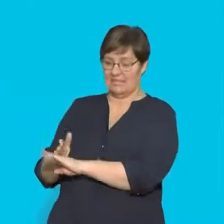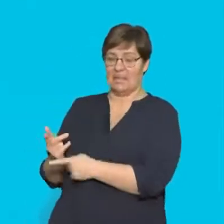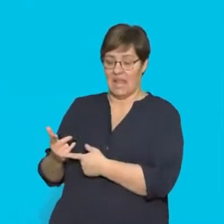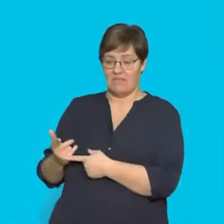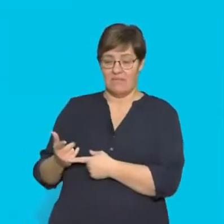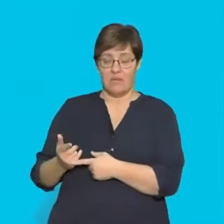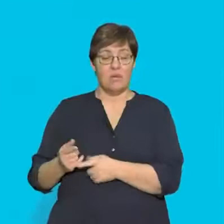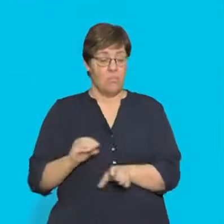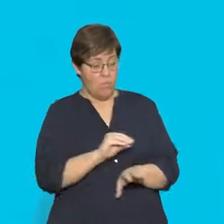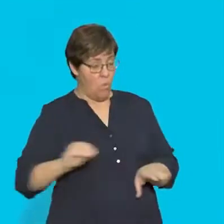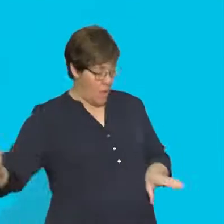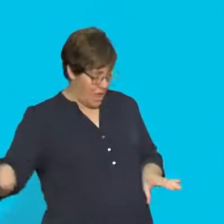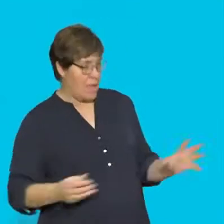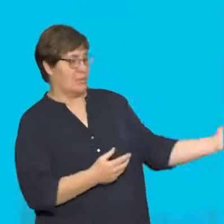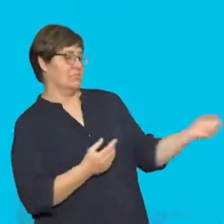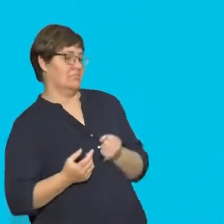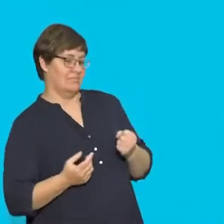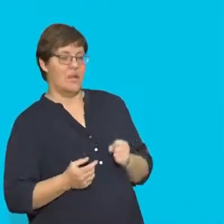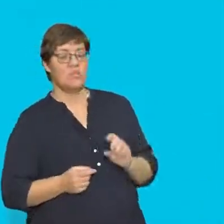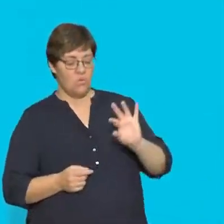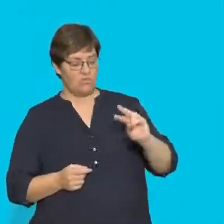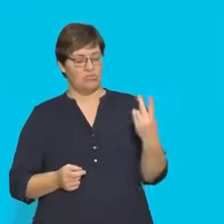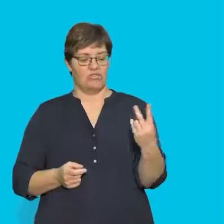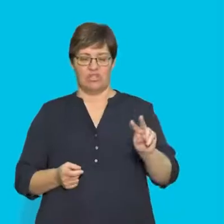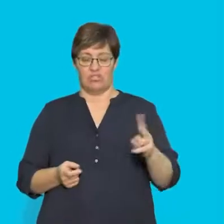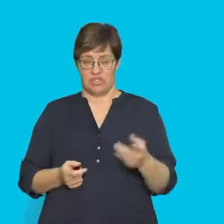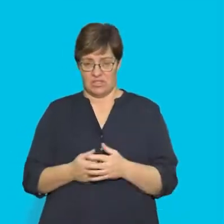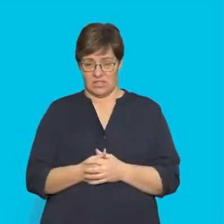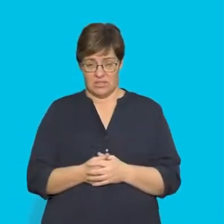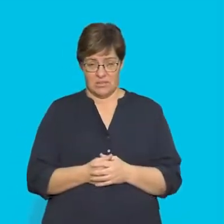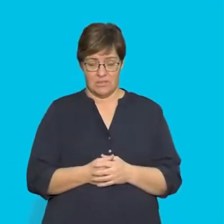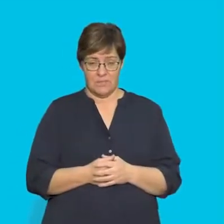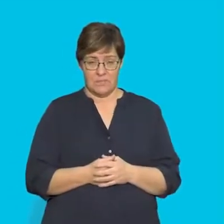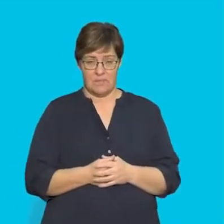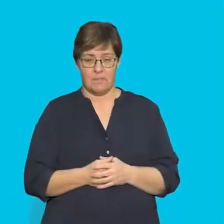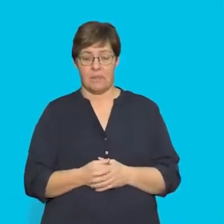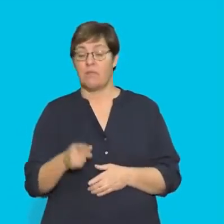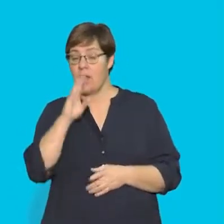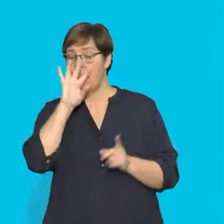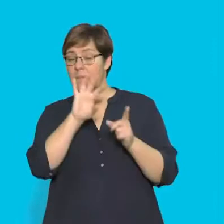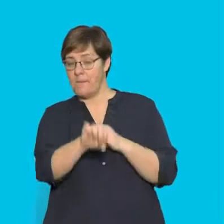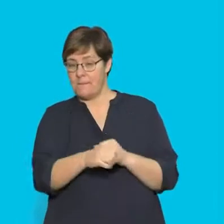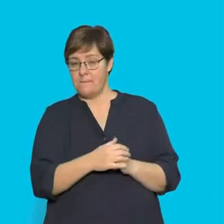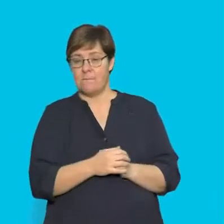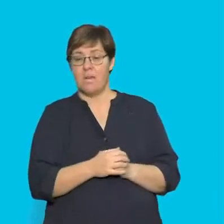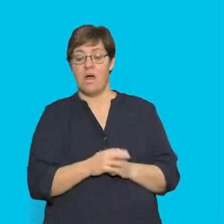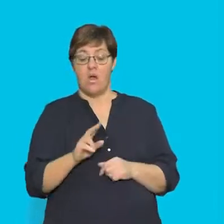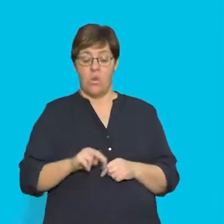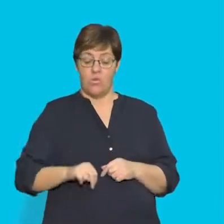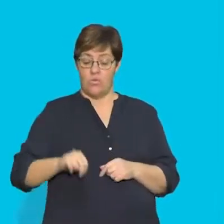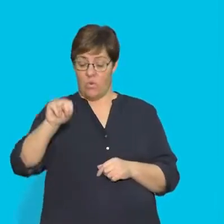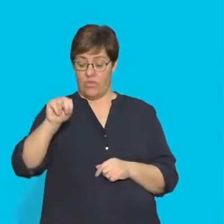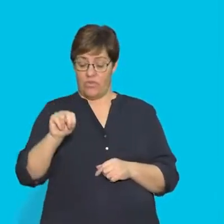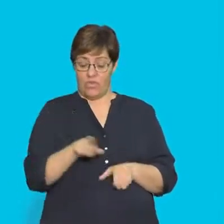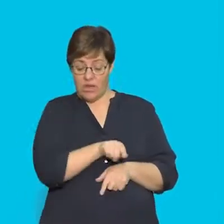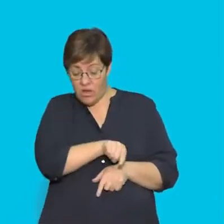one that's moving away, it wants to pull it back. And so we recognize over here that if there's a North Pole moving